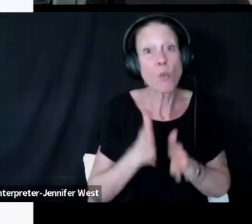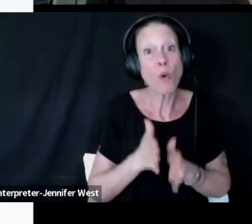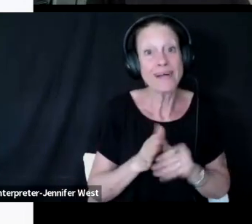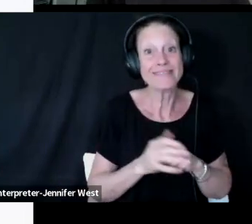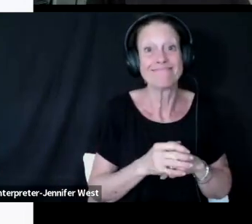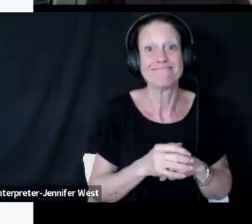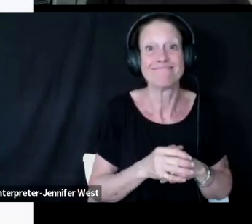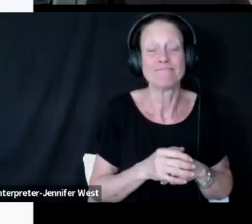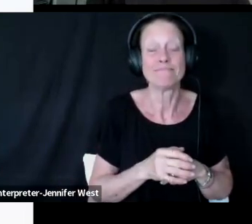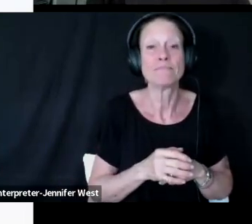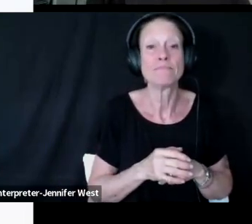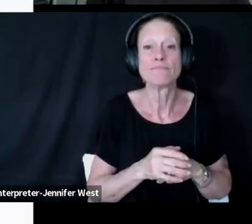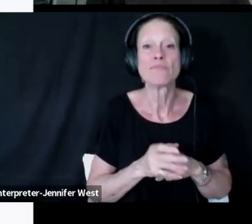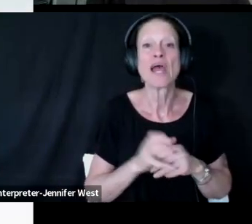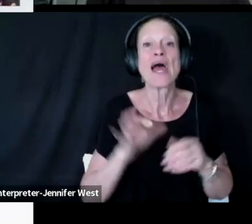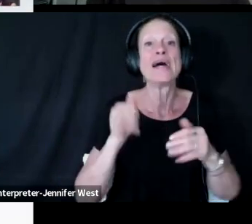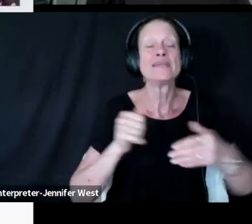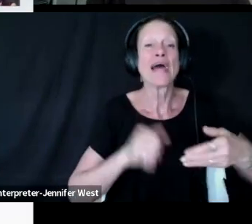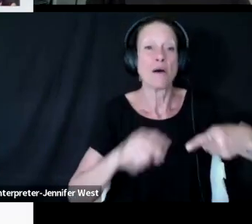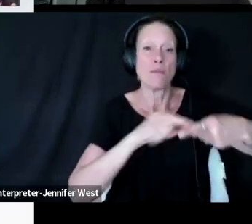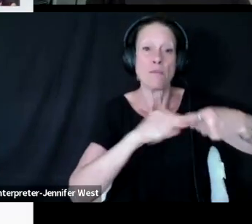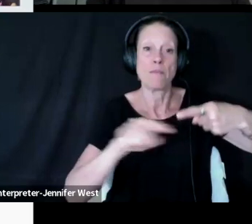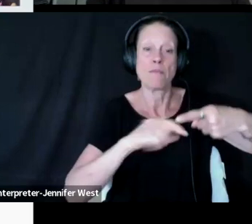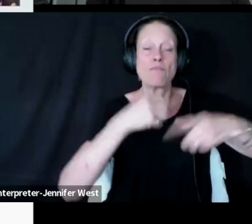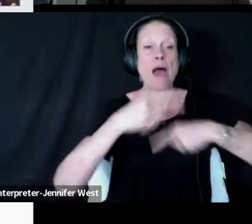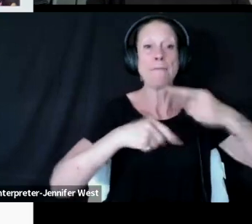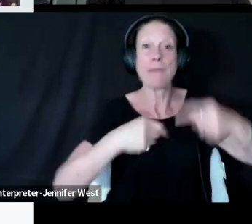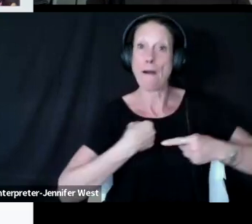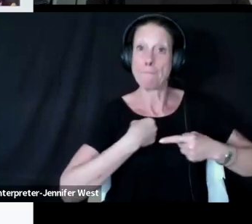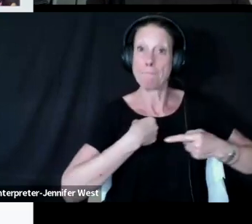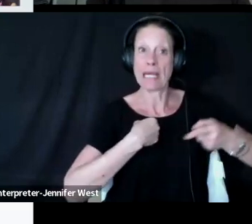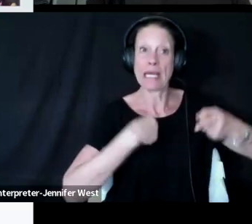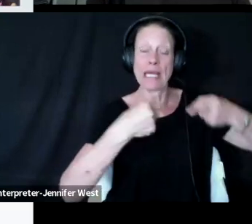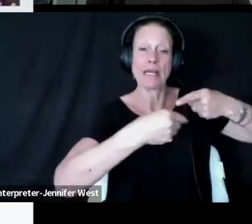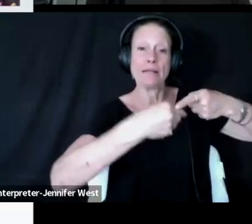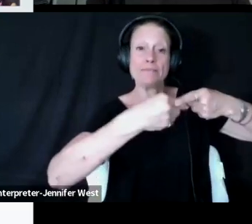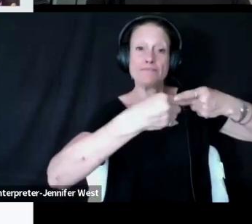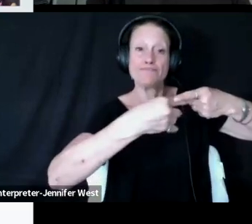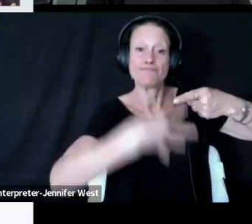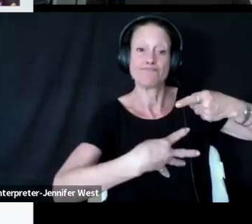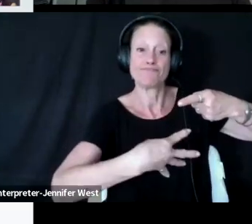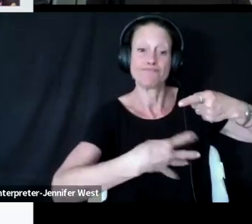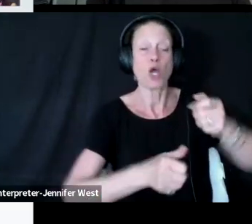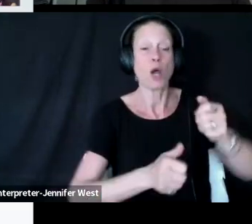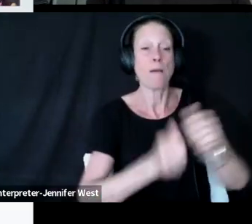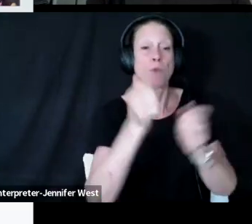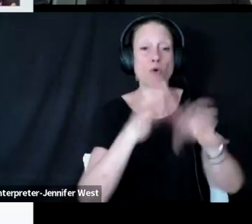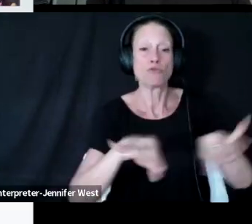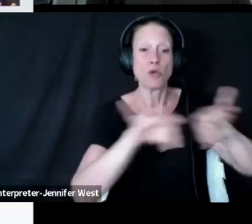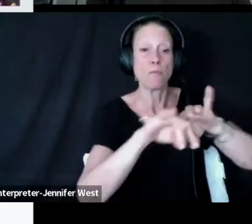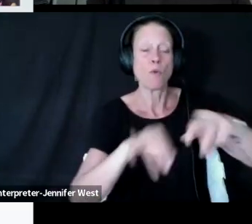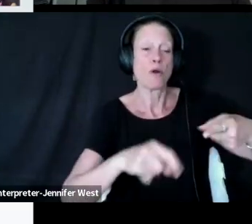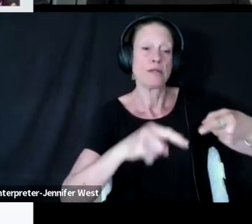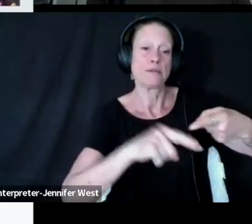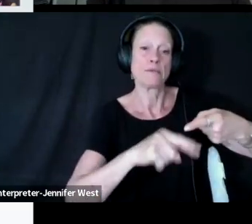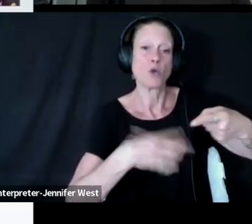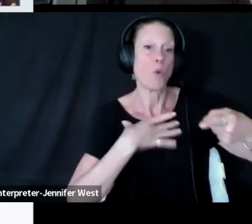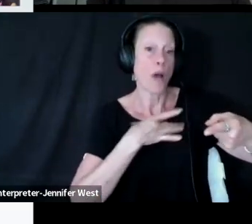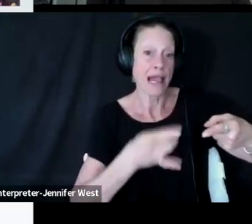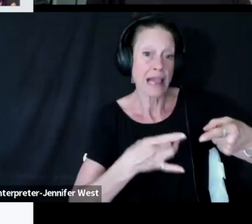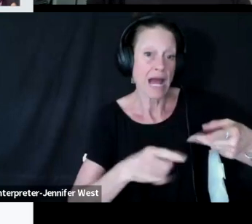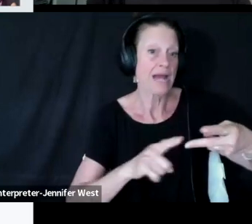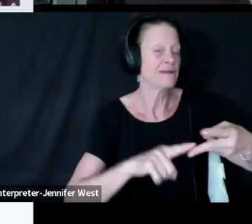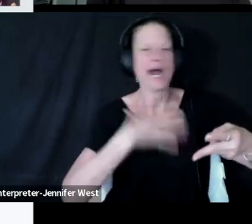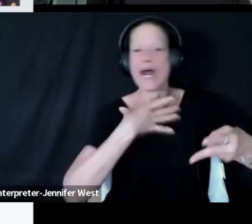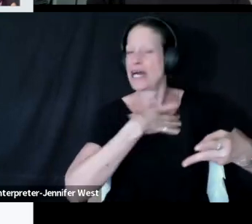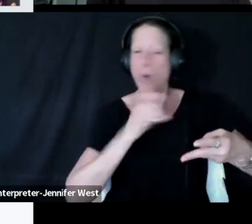quite a few subcategories. So under About Me, you have most important things to know about me, my likes, my